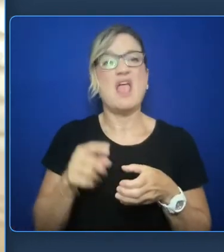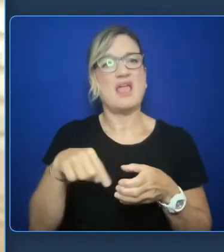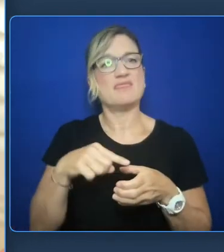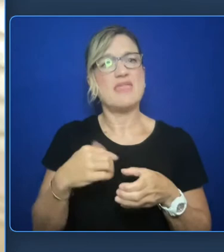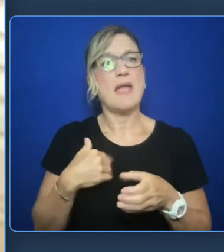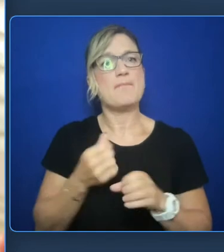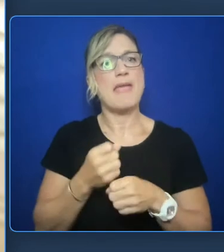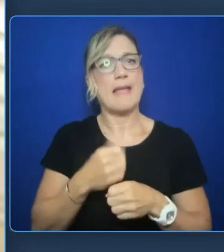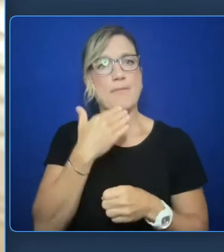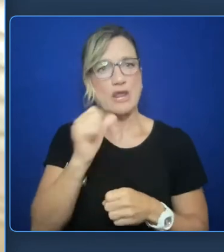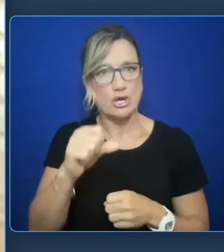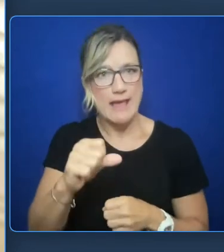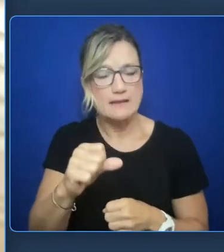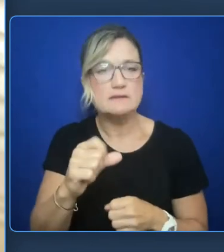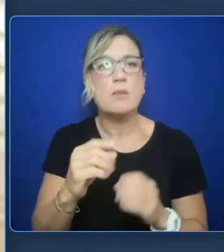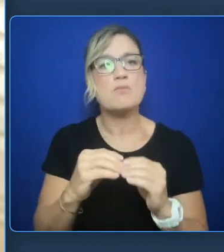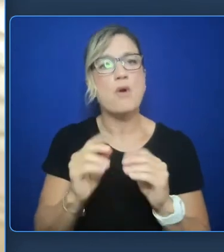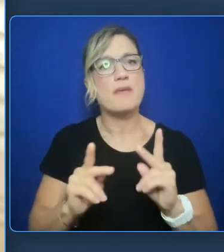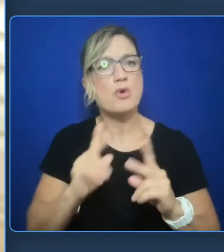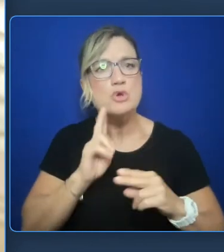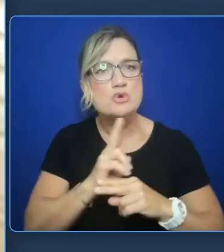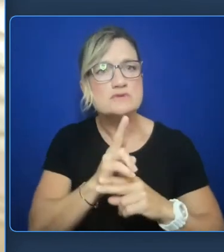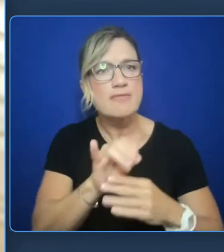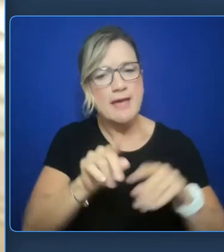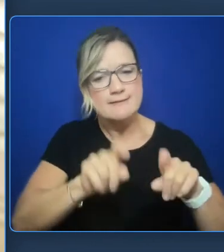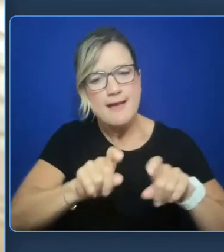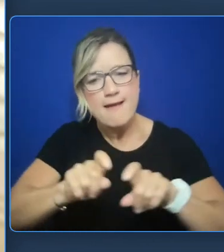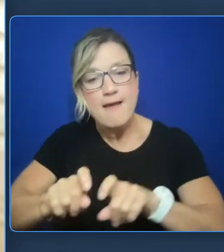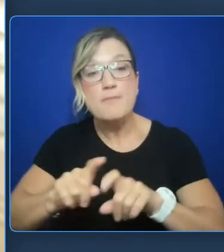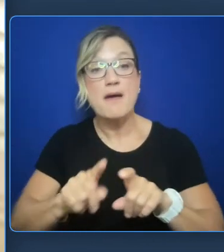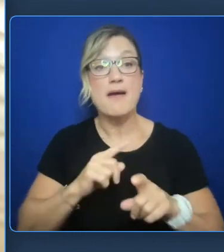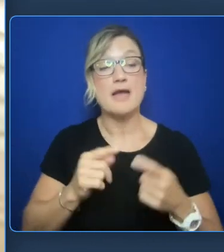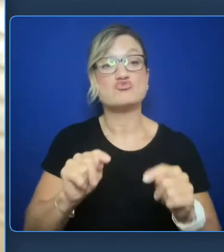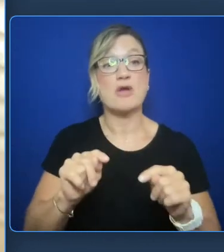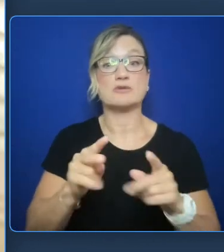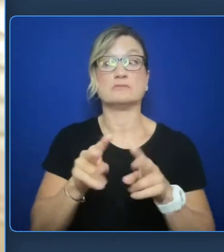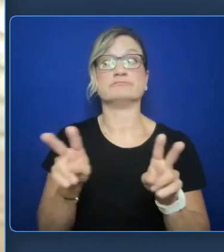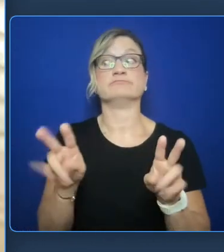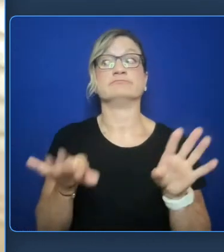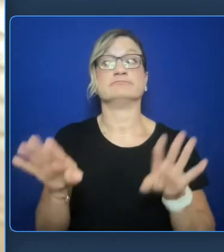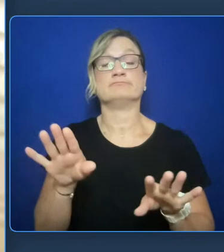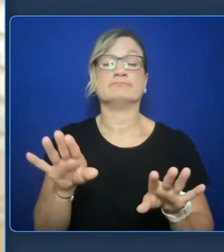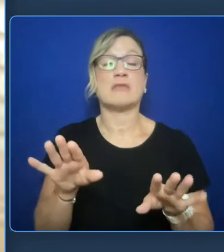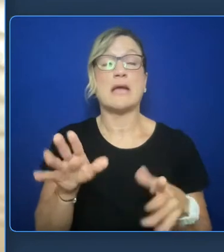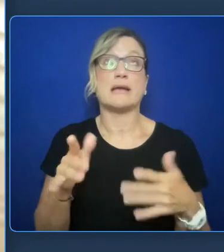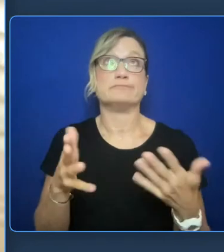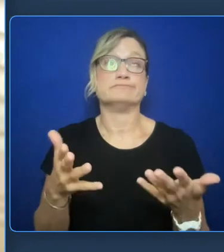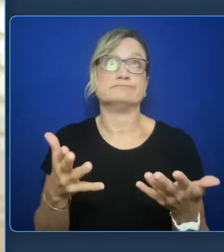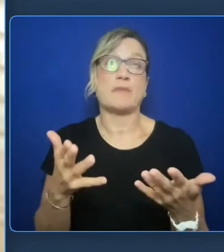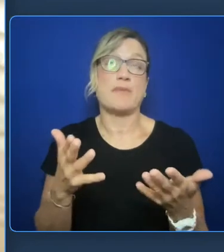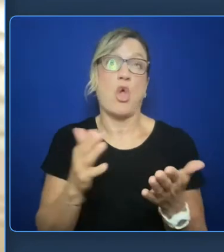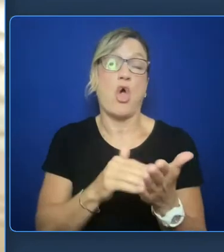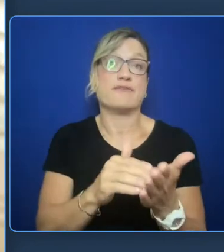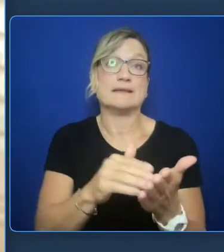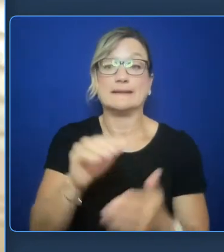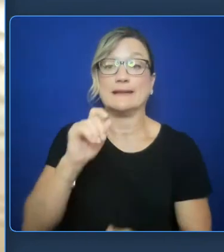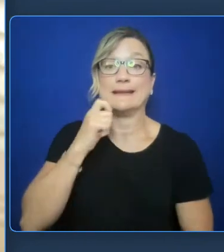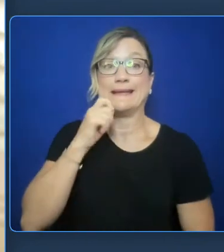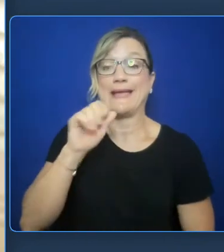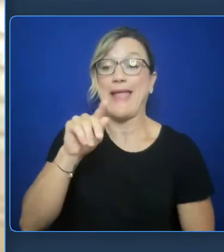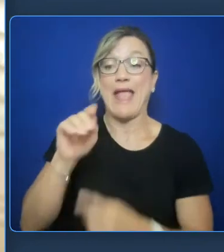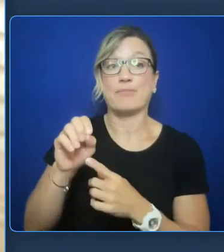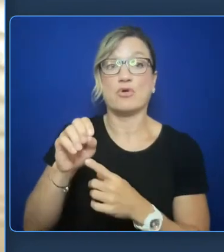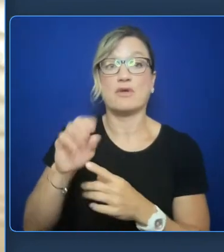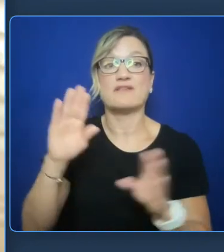lot better because there's more people using it. But I try to look at, I feel that oftentimes Apple is focused more